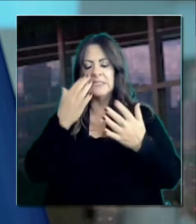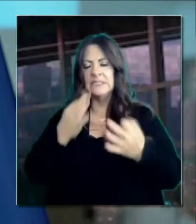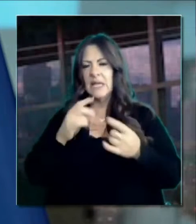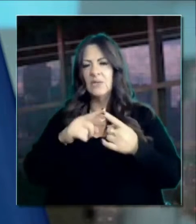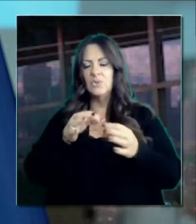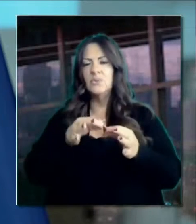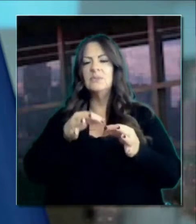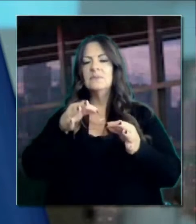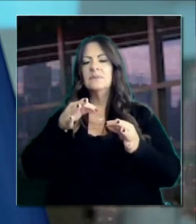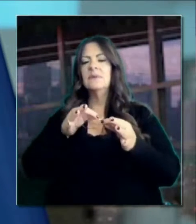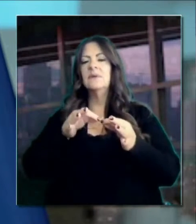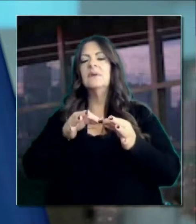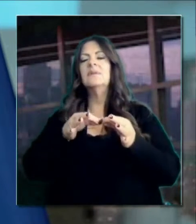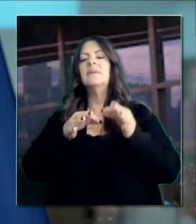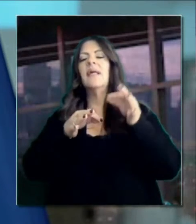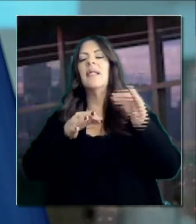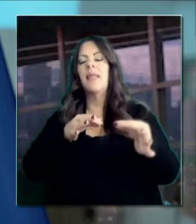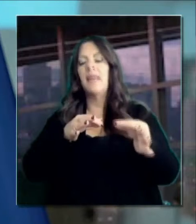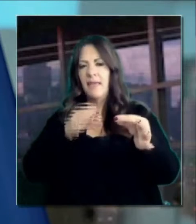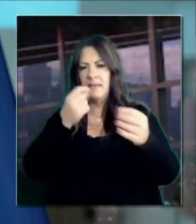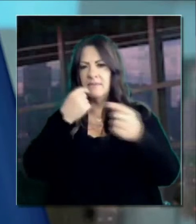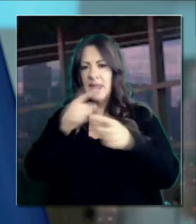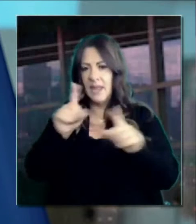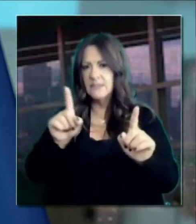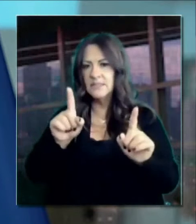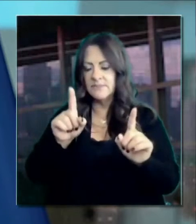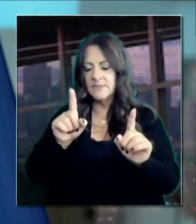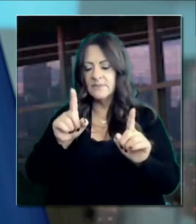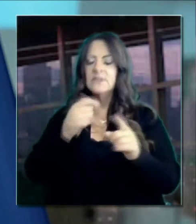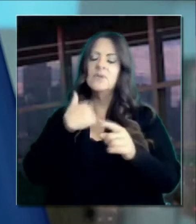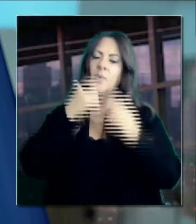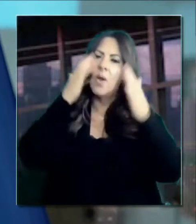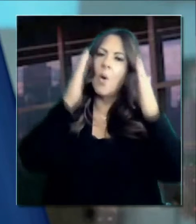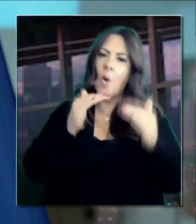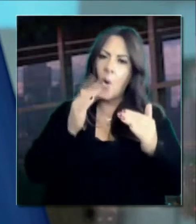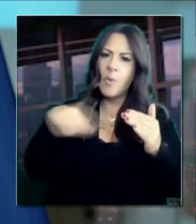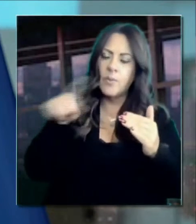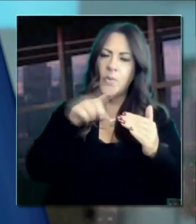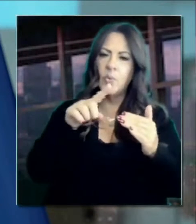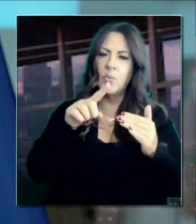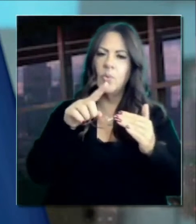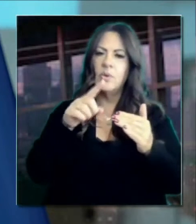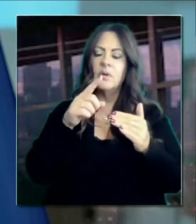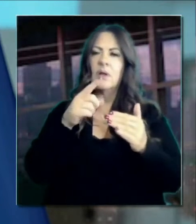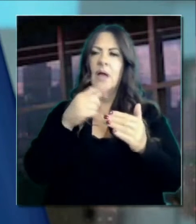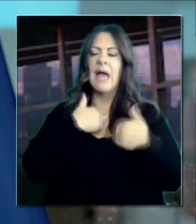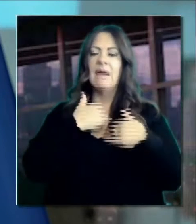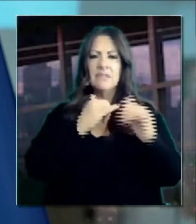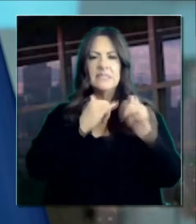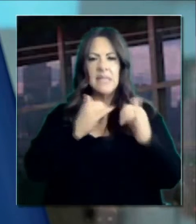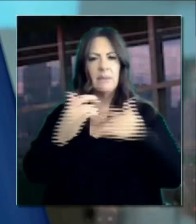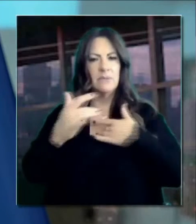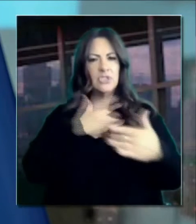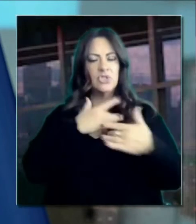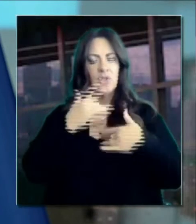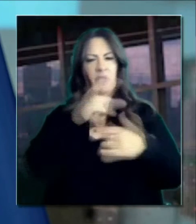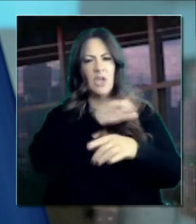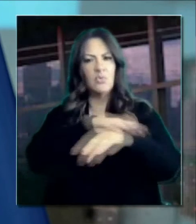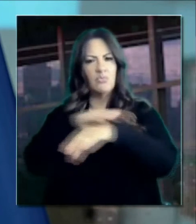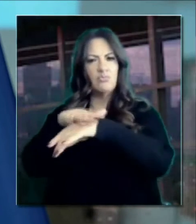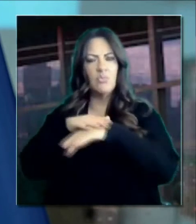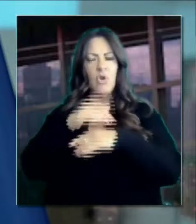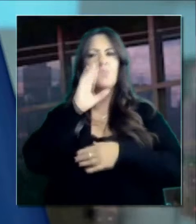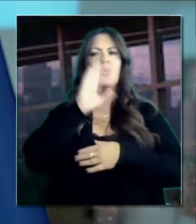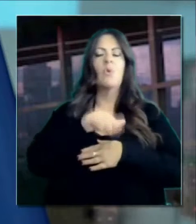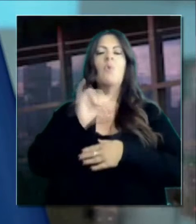just pleased to now move in this direction. I hope folks that are concerned that they weren't given heads up are also pleased